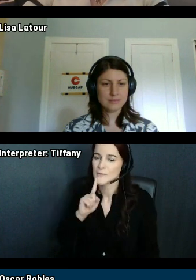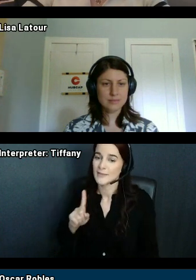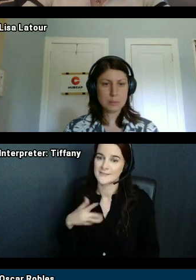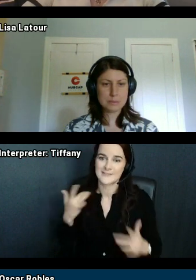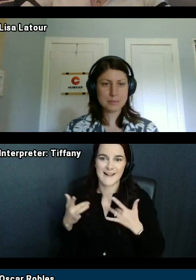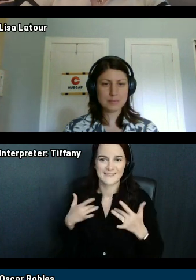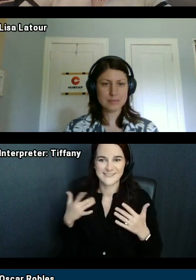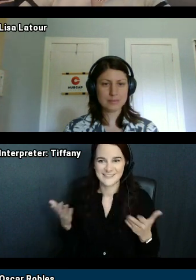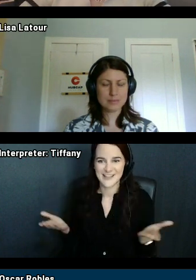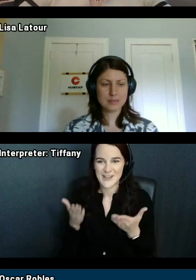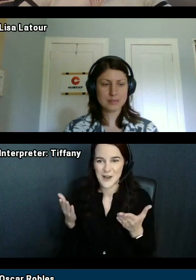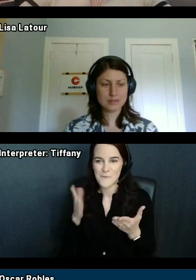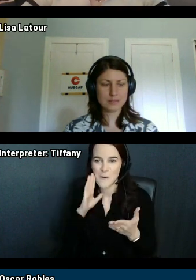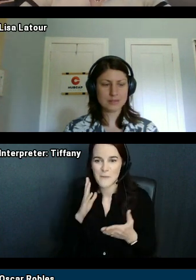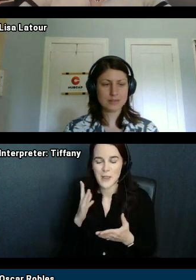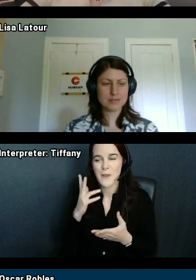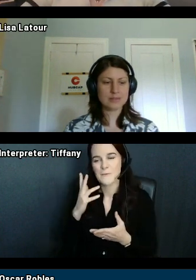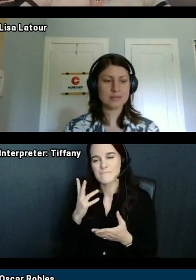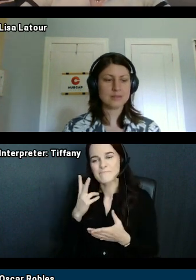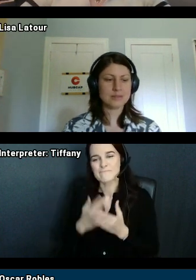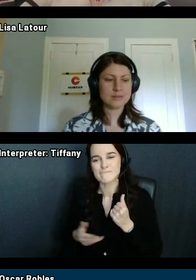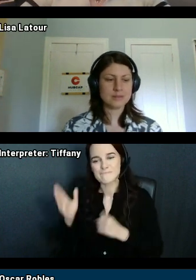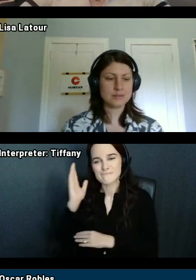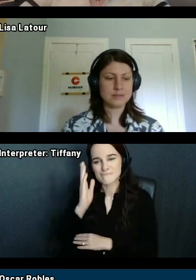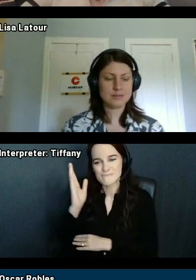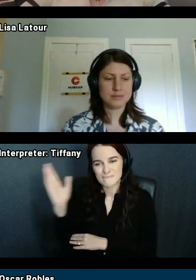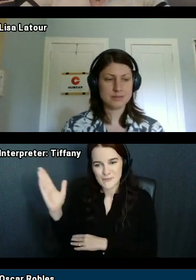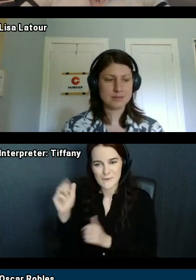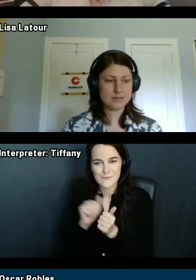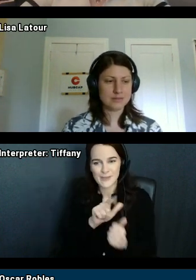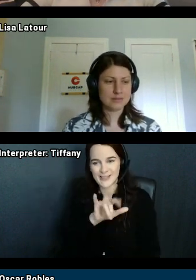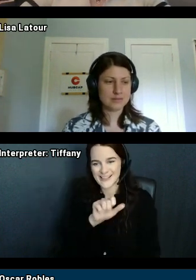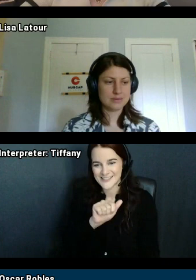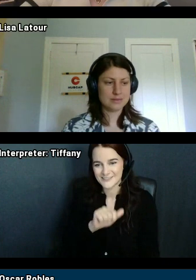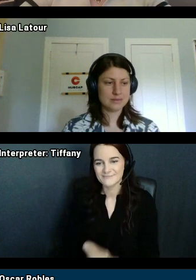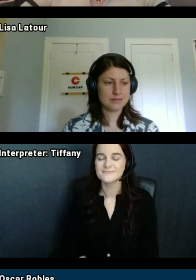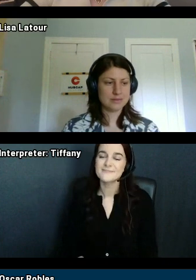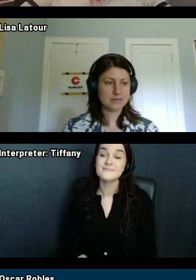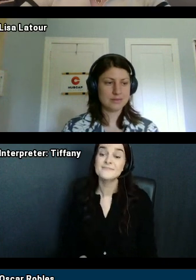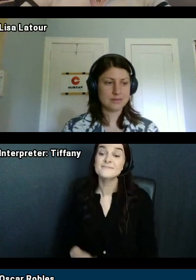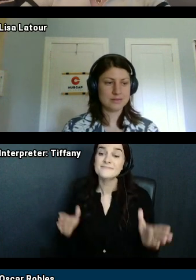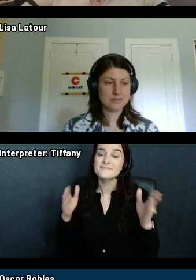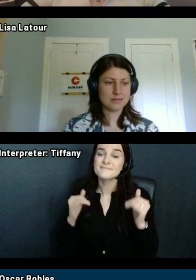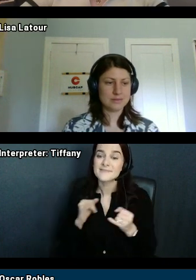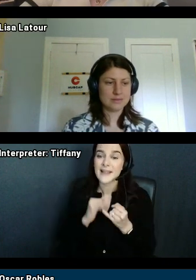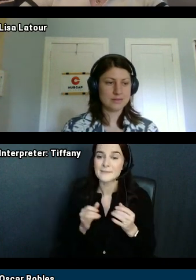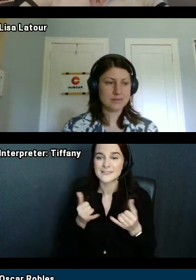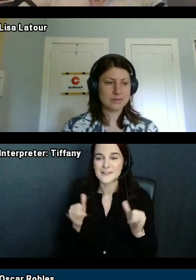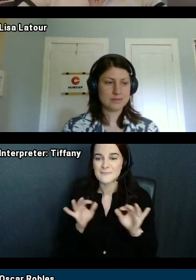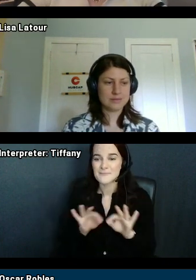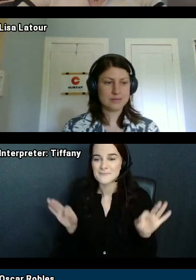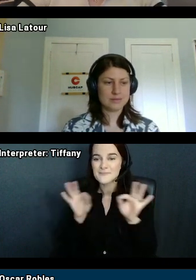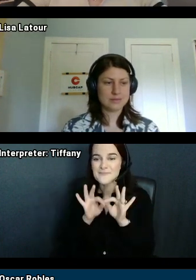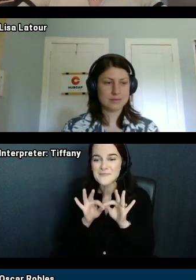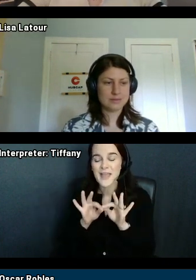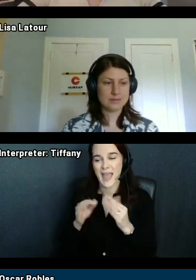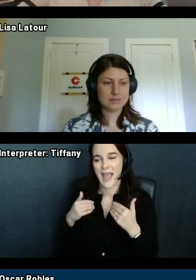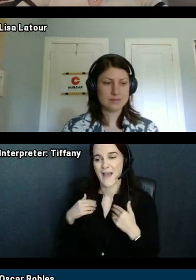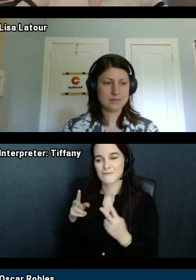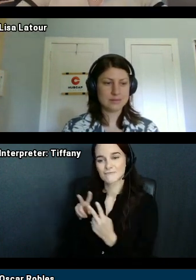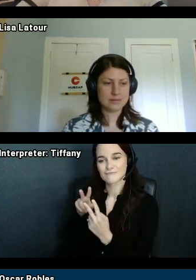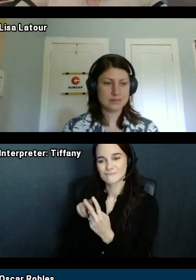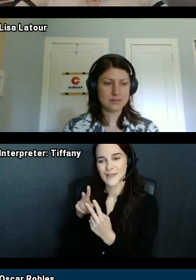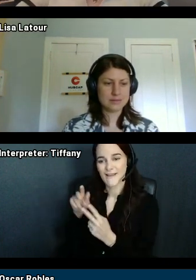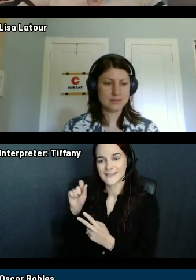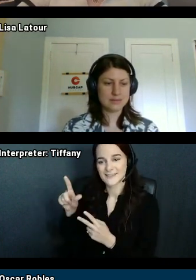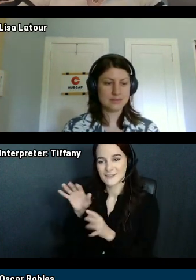Copilot with Lisa. And then last but not least, we do have a pair of wonderful ASL interpreters here